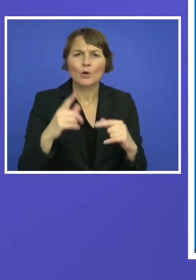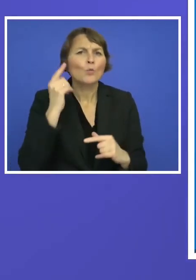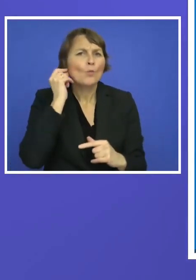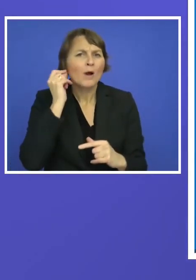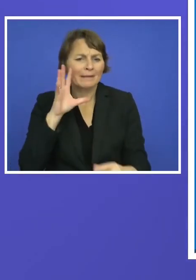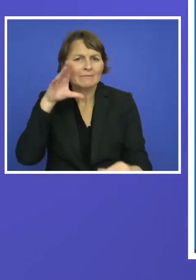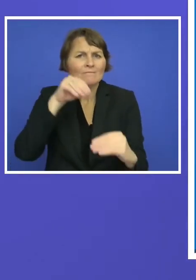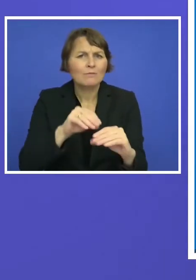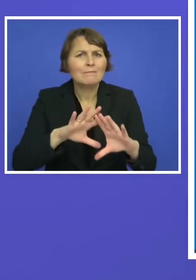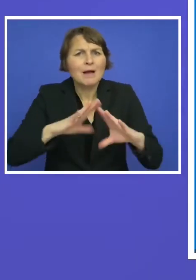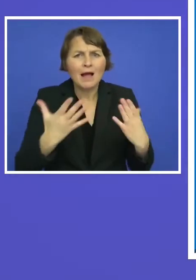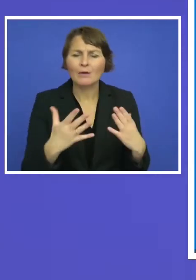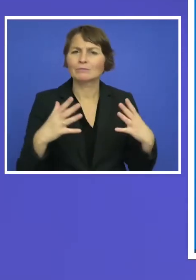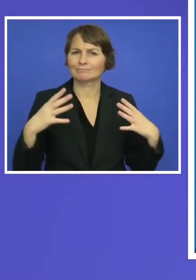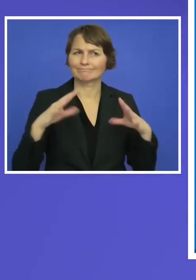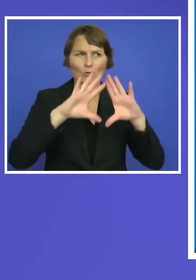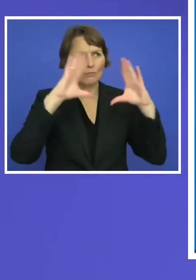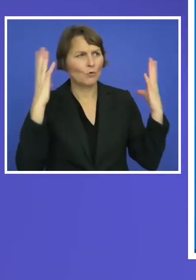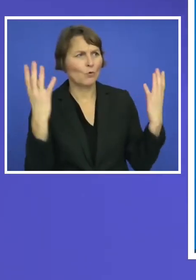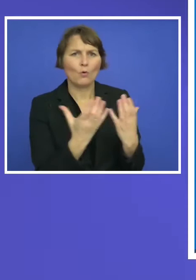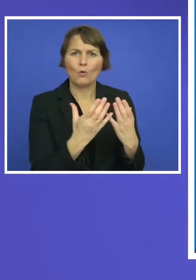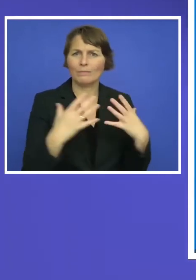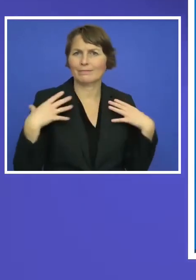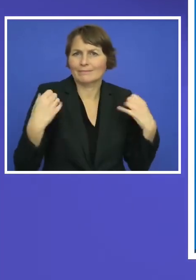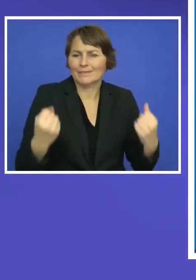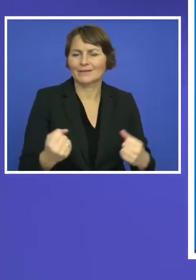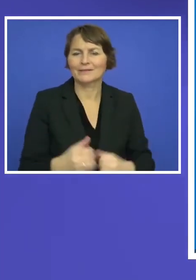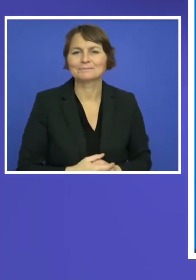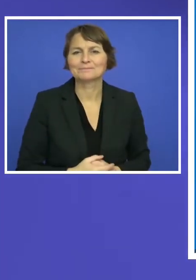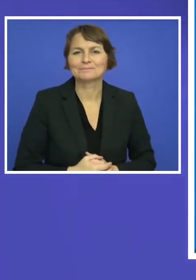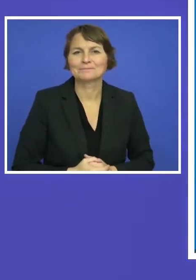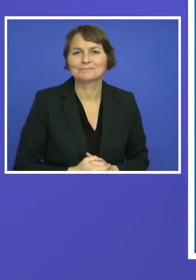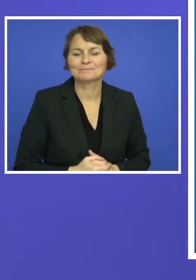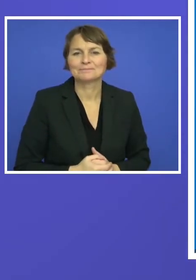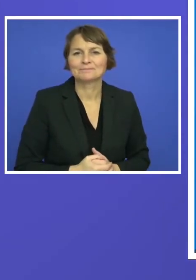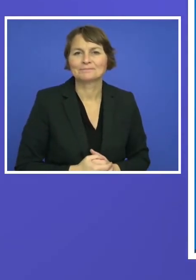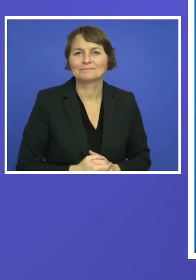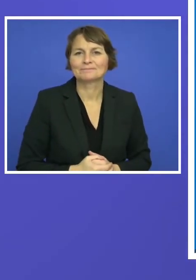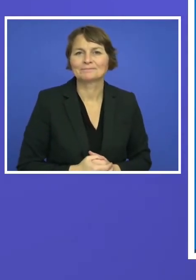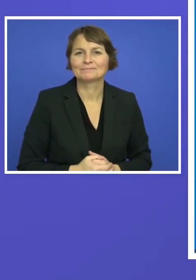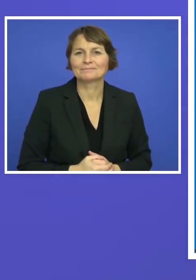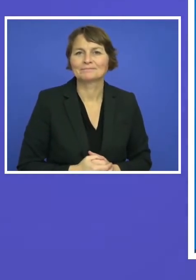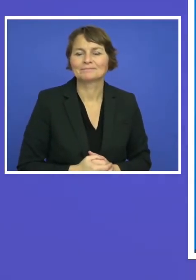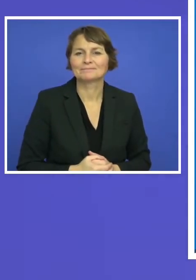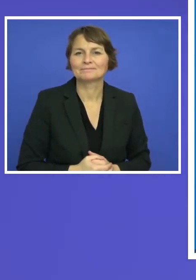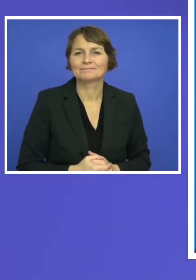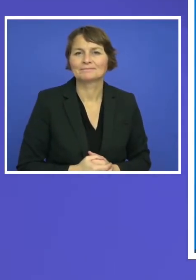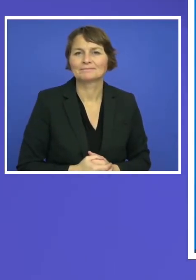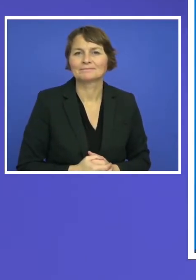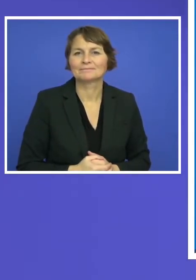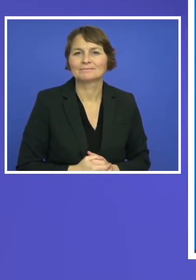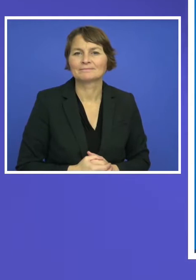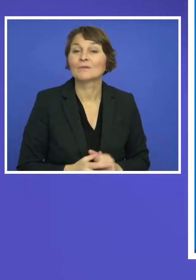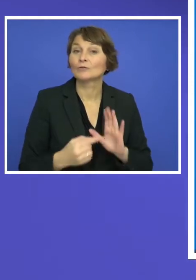bit the gender issue in